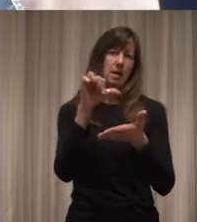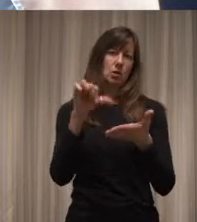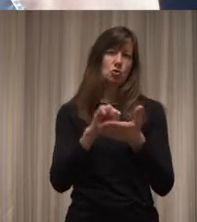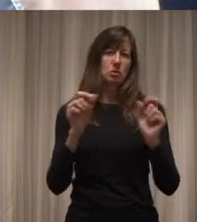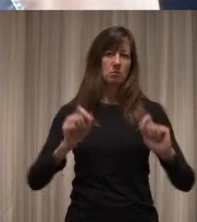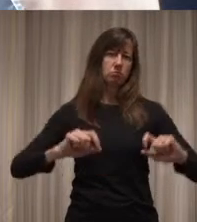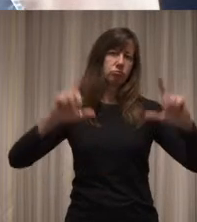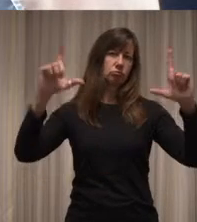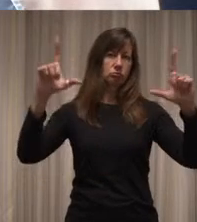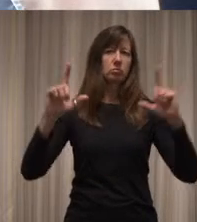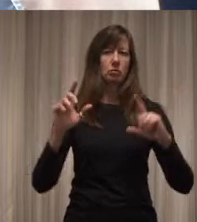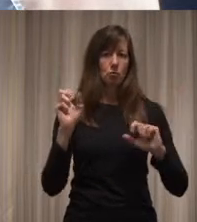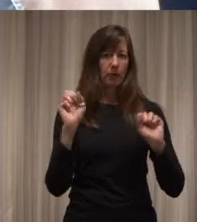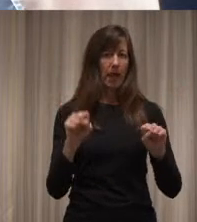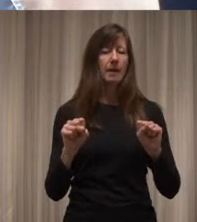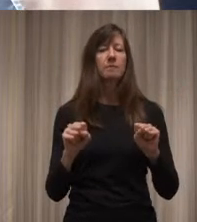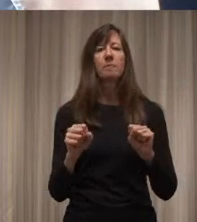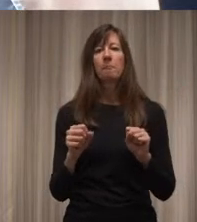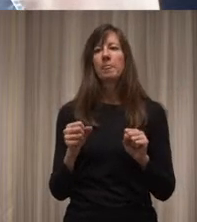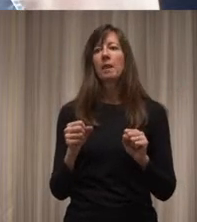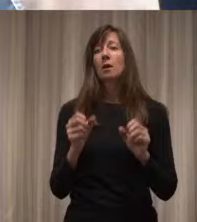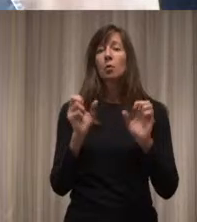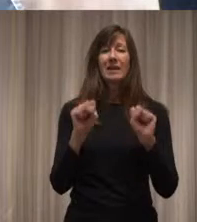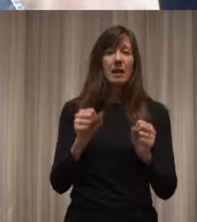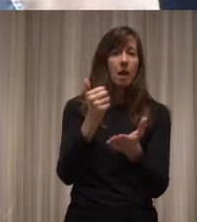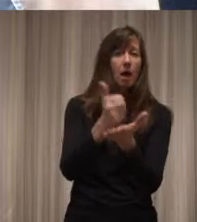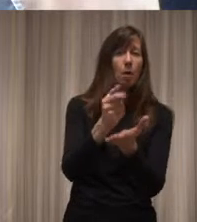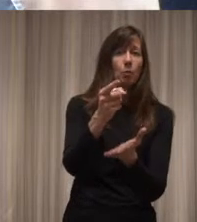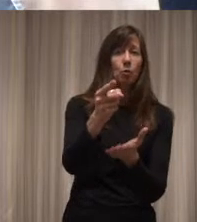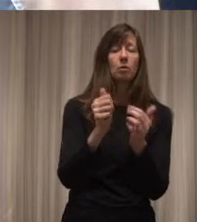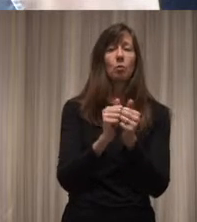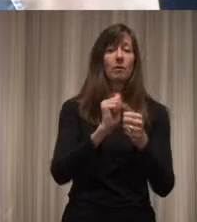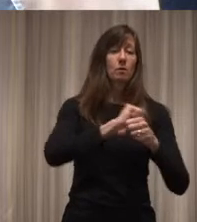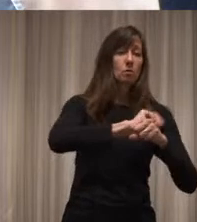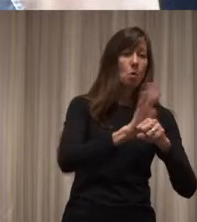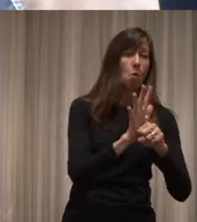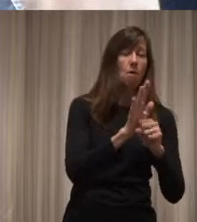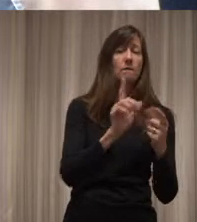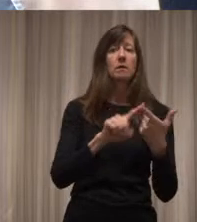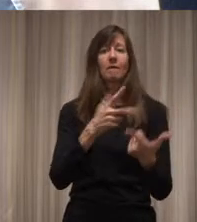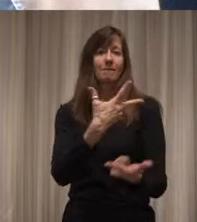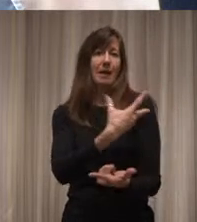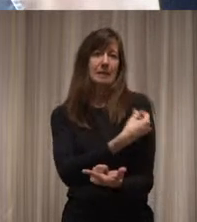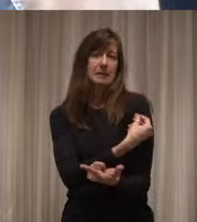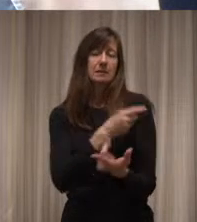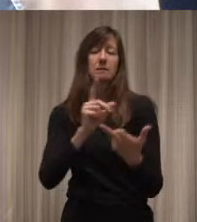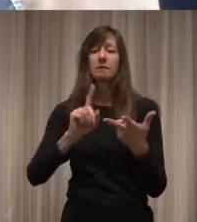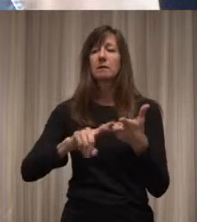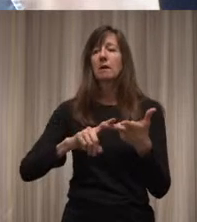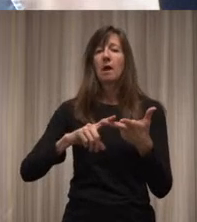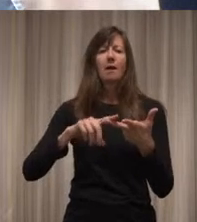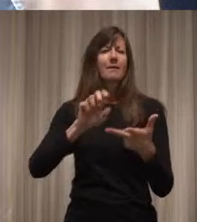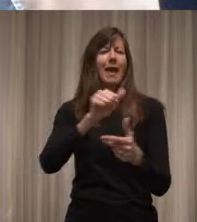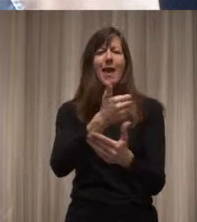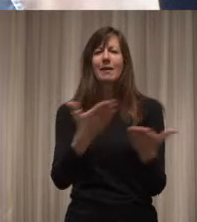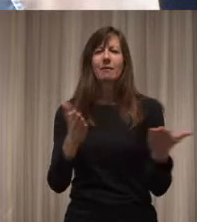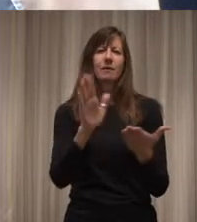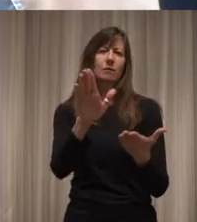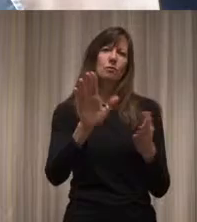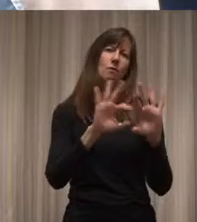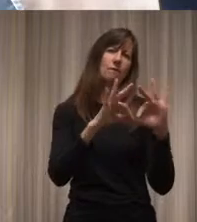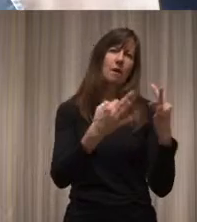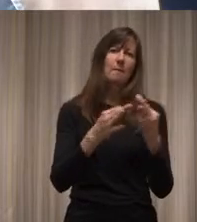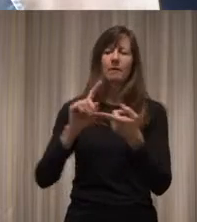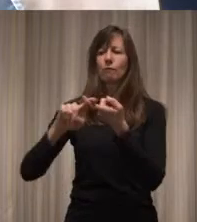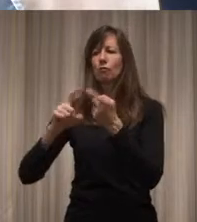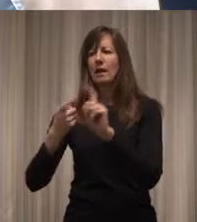vaccination, but also with any other needs that you might have for you and your family and your loved ones, from food to shelter to other